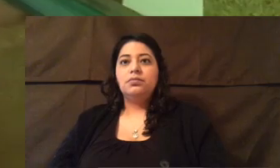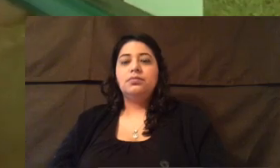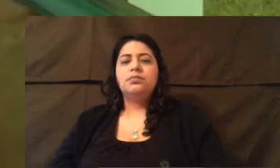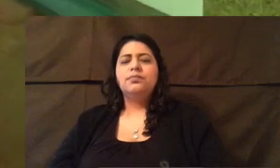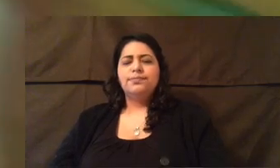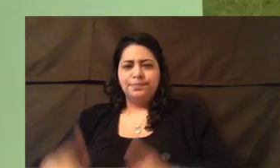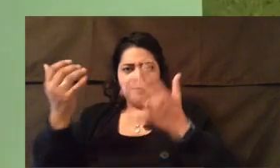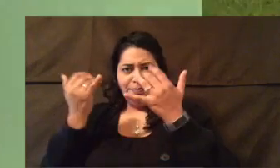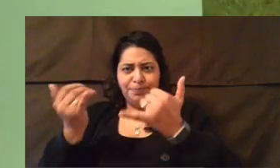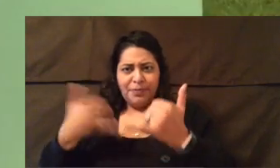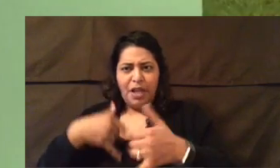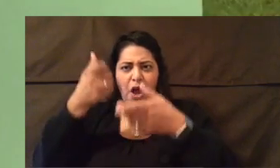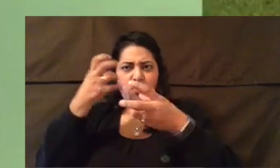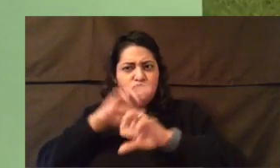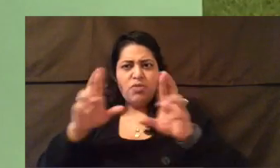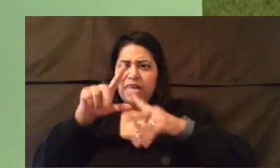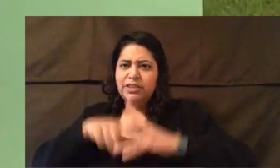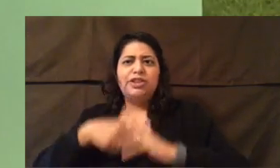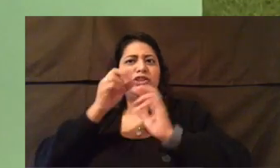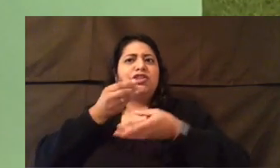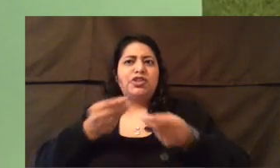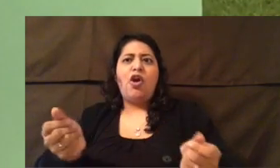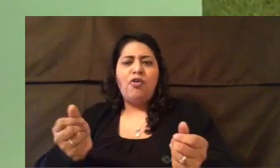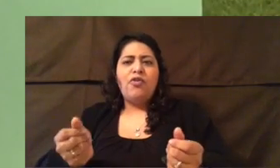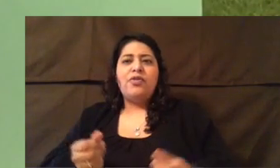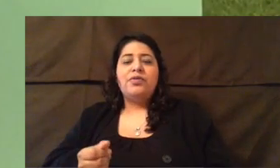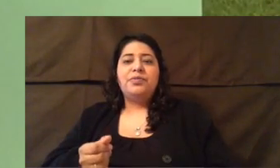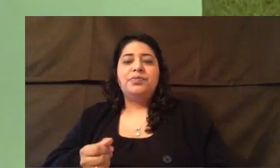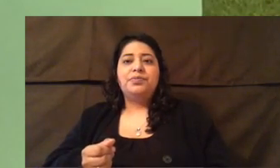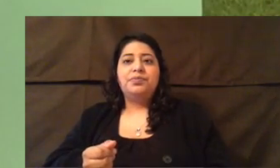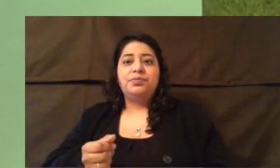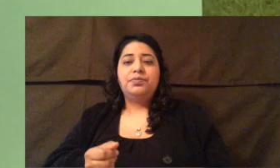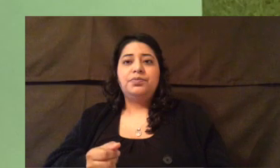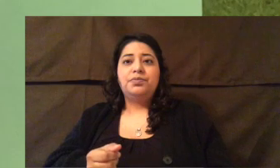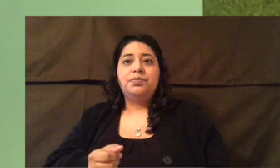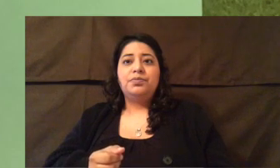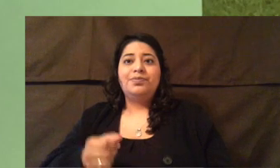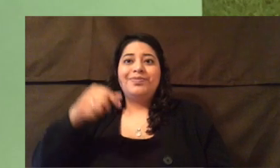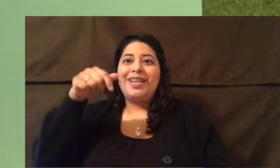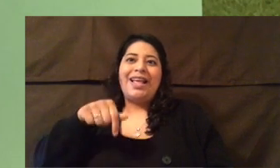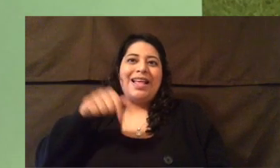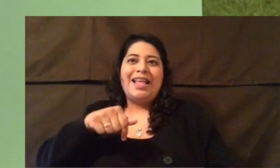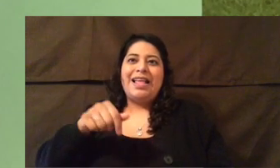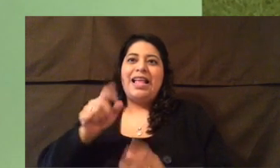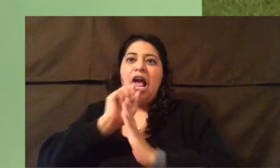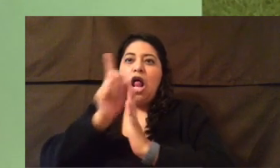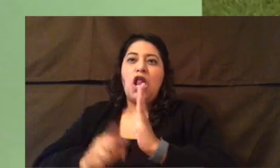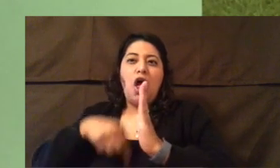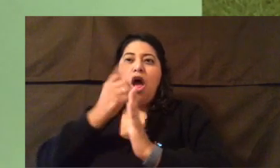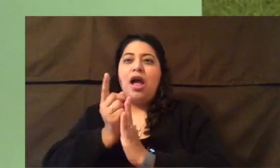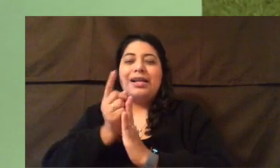Okay, so now I'm ready to start solving. And just like Ms. Colabrese said yesterday,